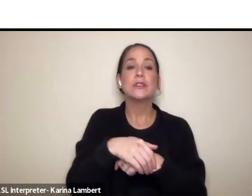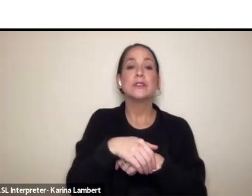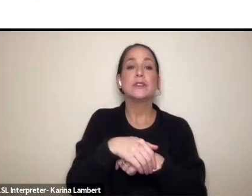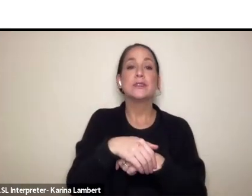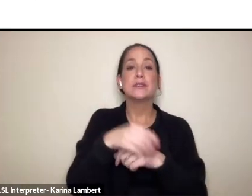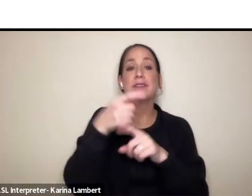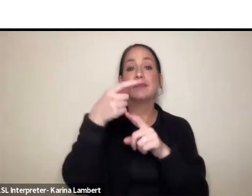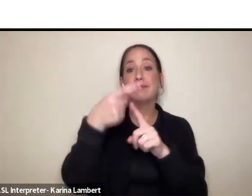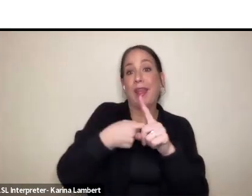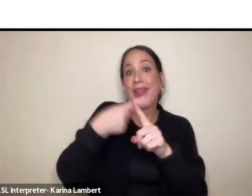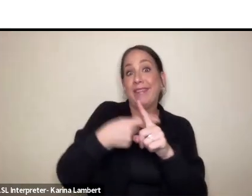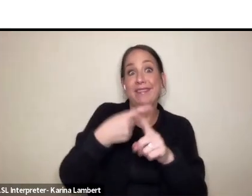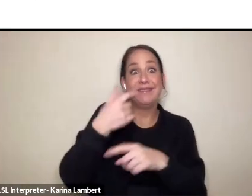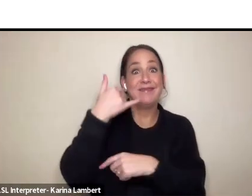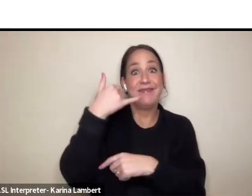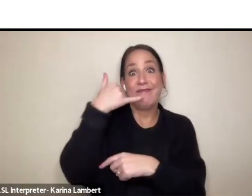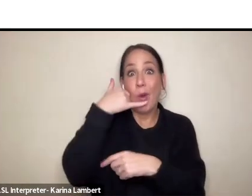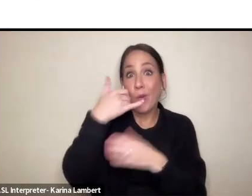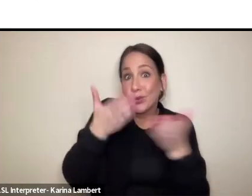phone service, okay?